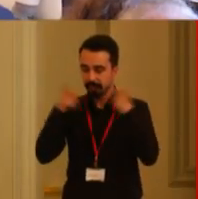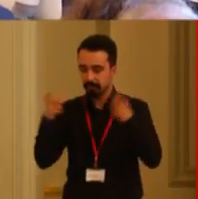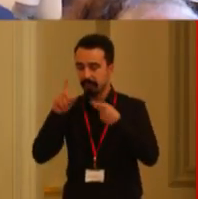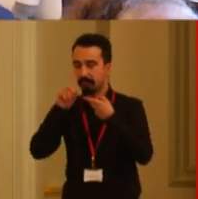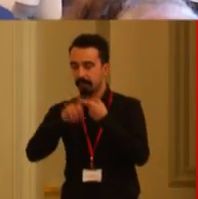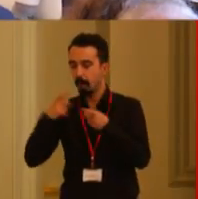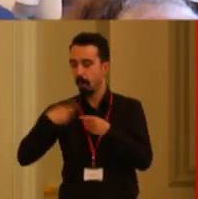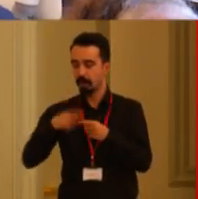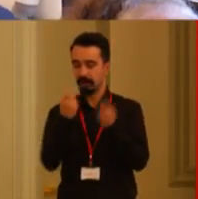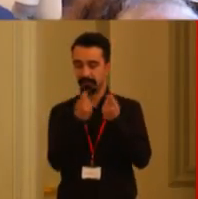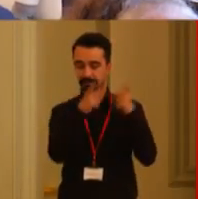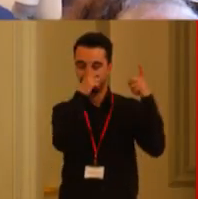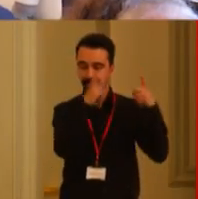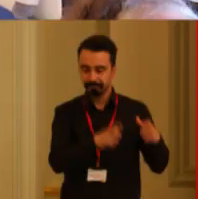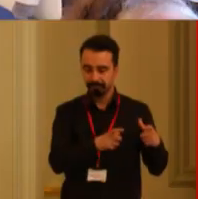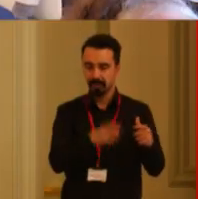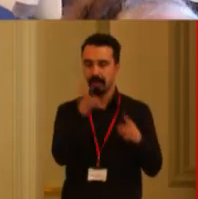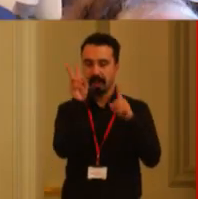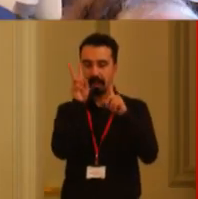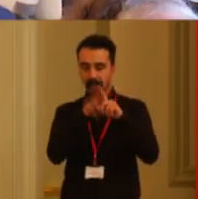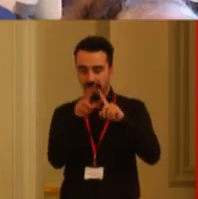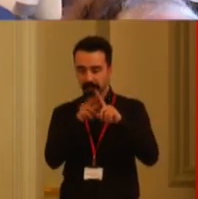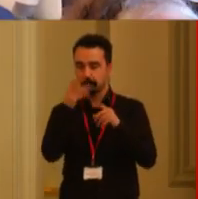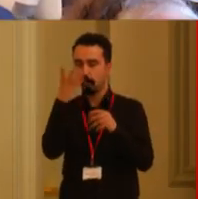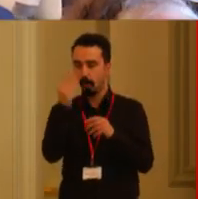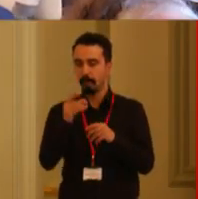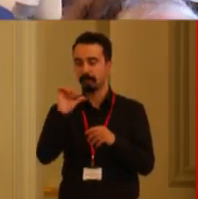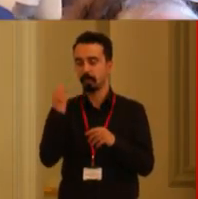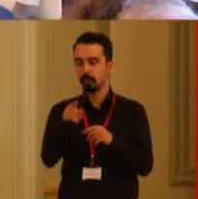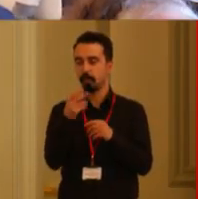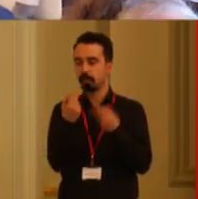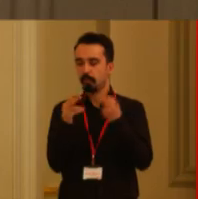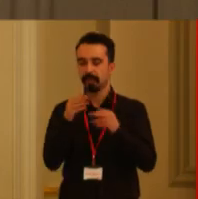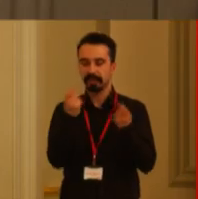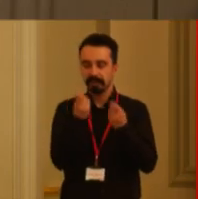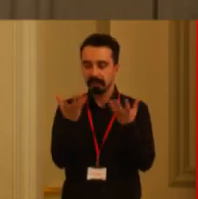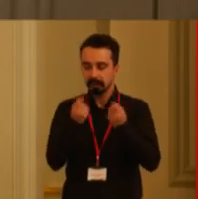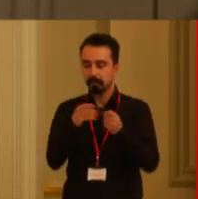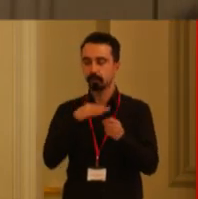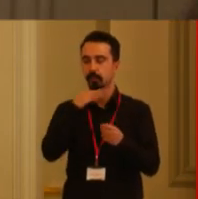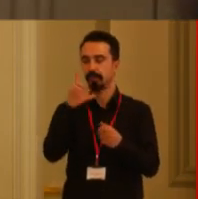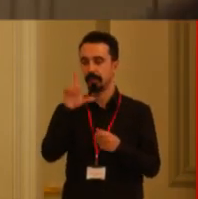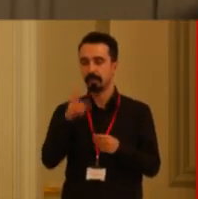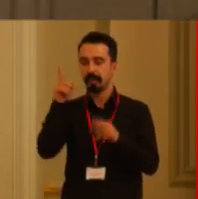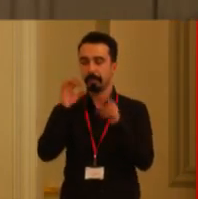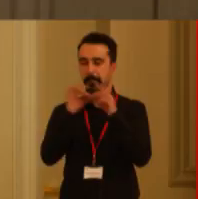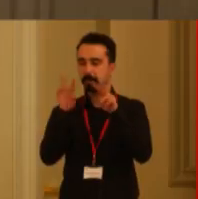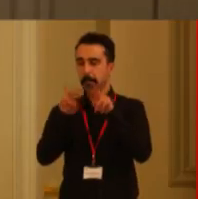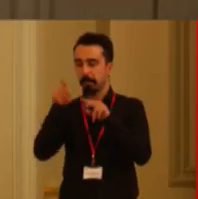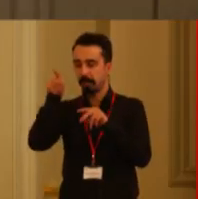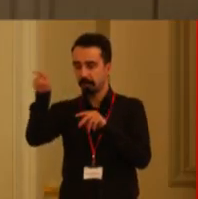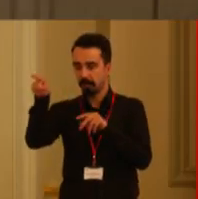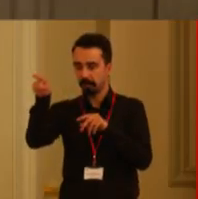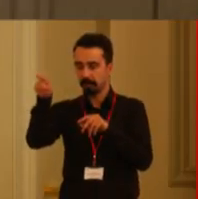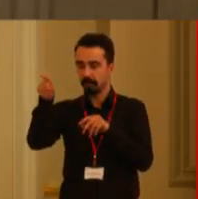is taught. So you could have private businesses actually spearheading that movement to help fill the void.